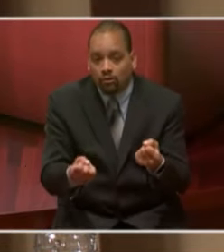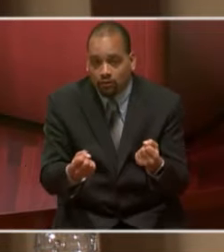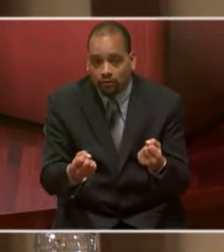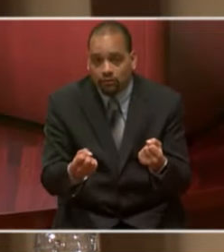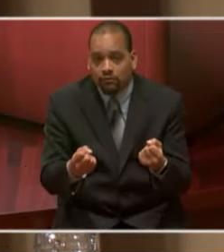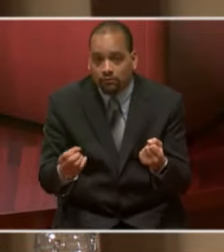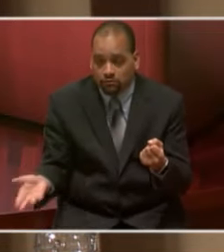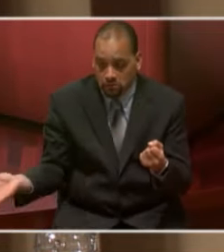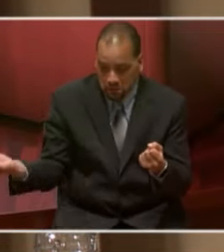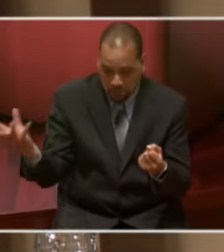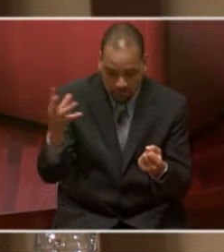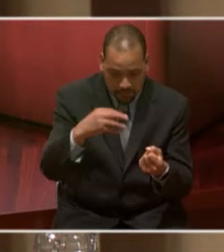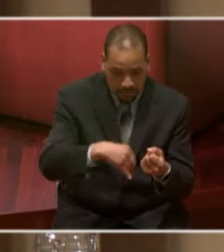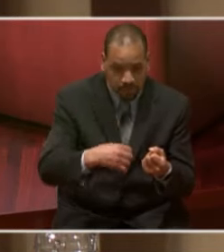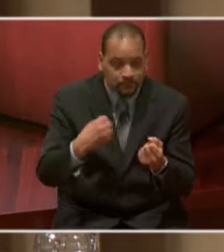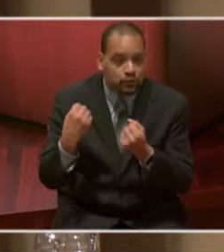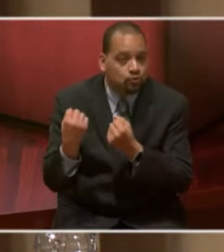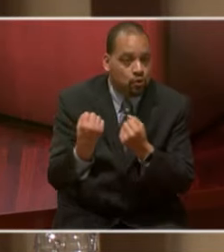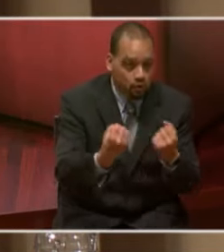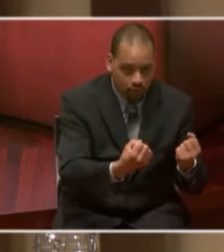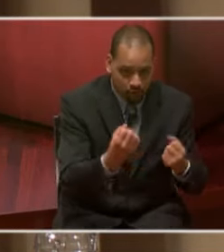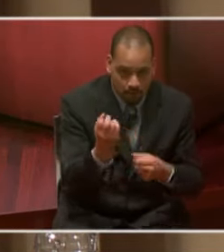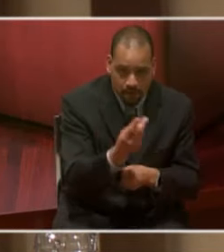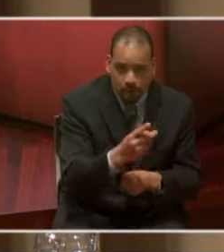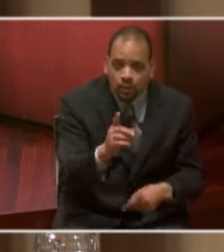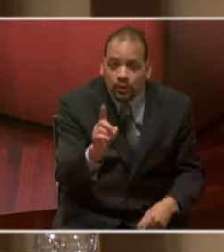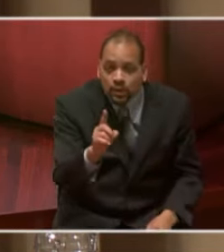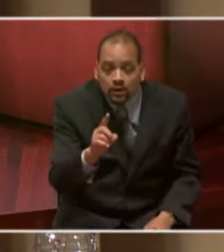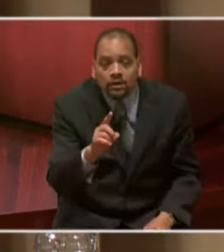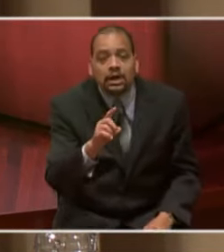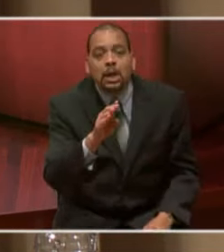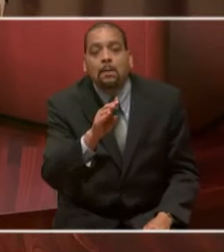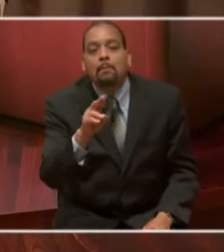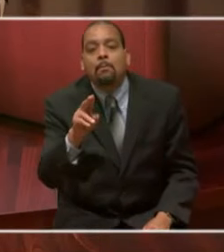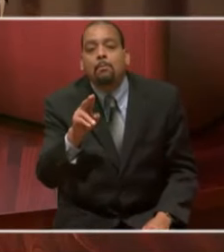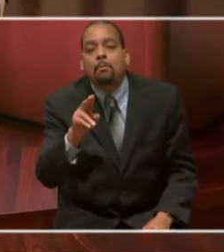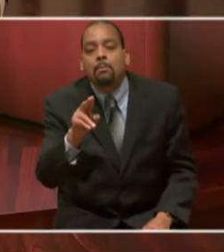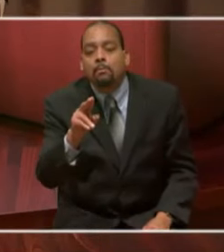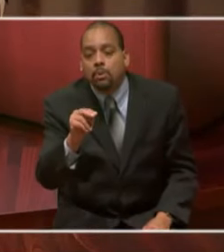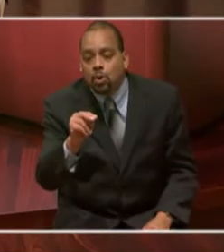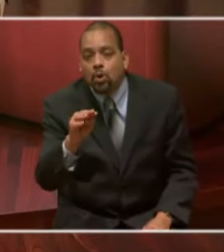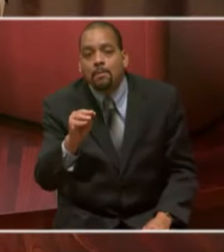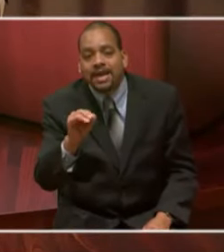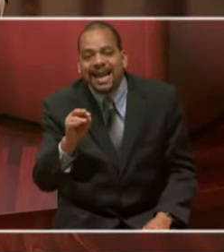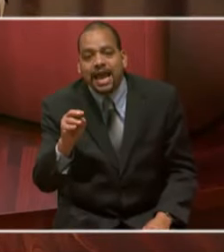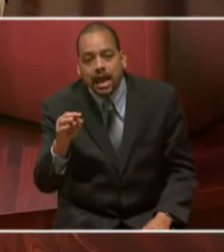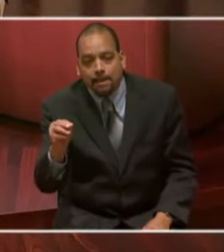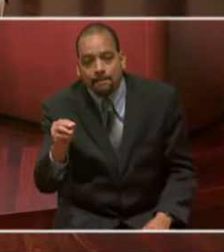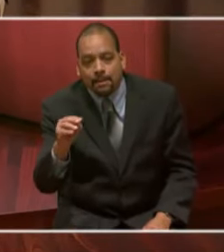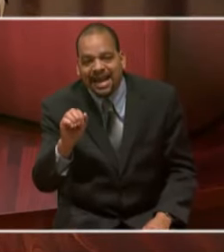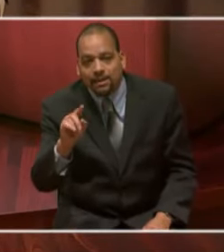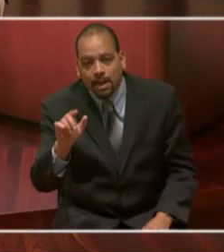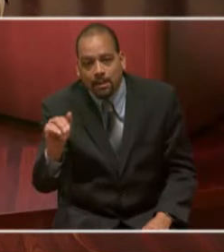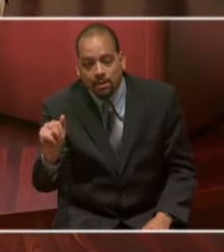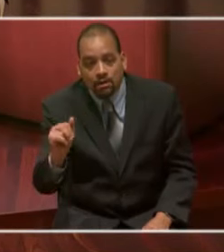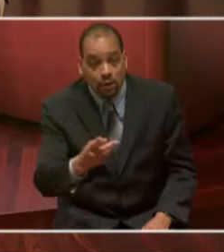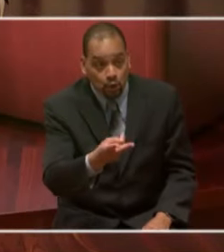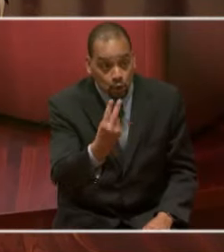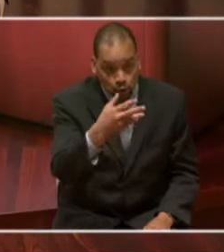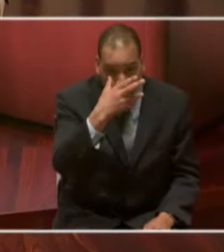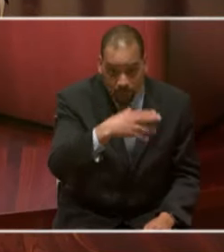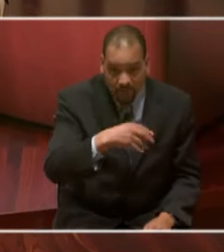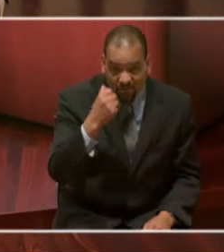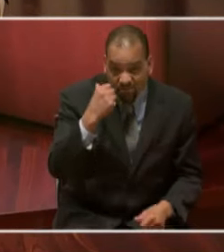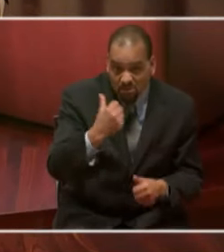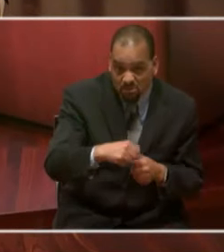The patrol car disappeared. There's not any sign of police present. And